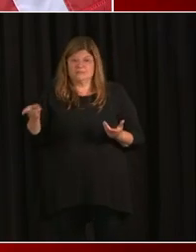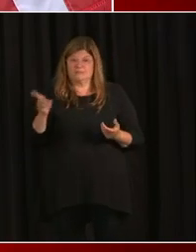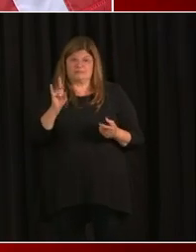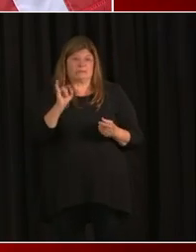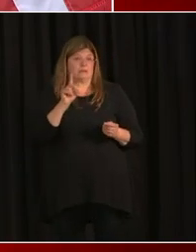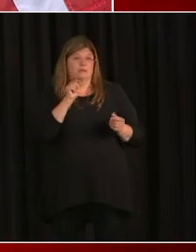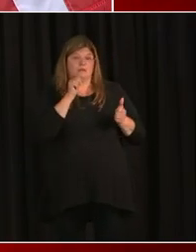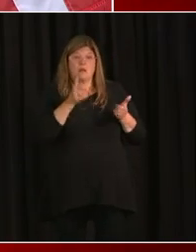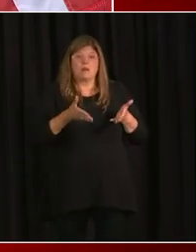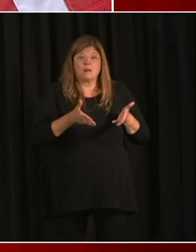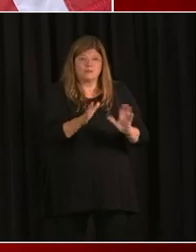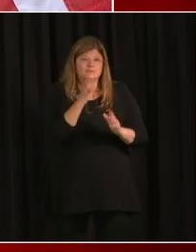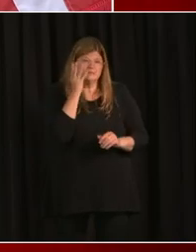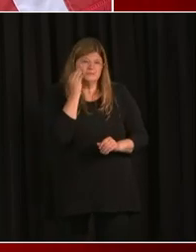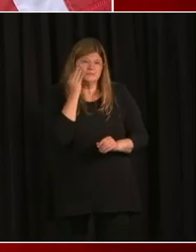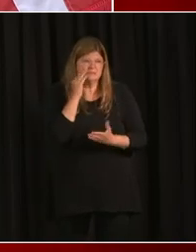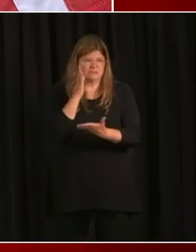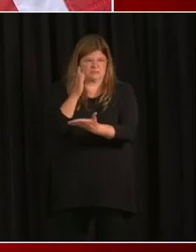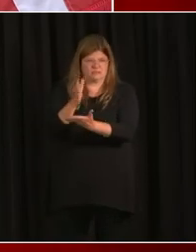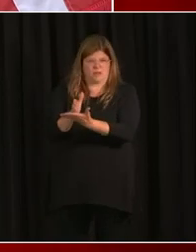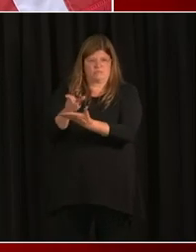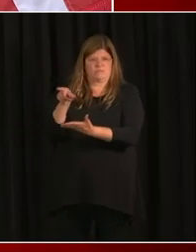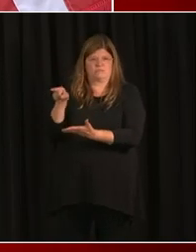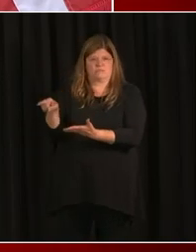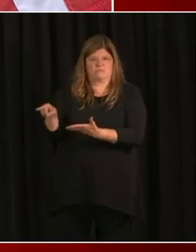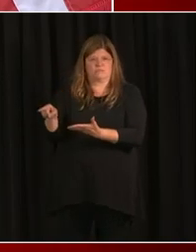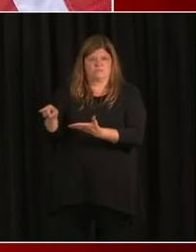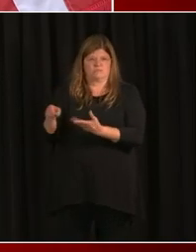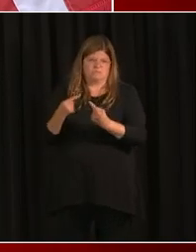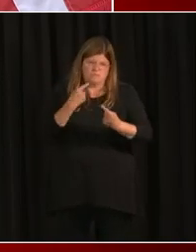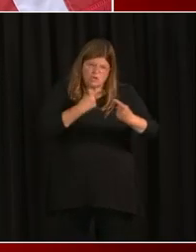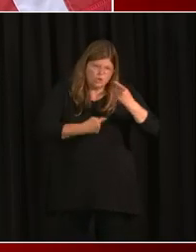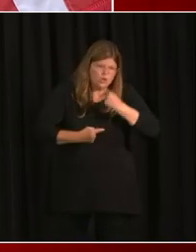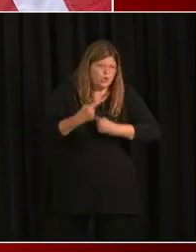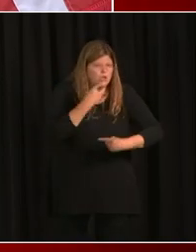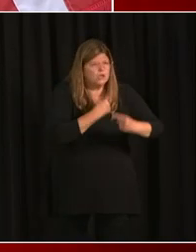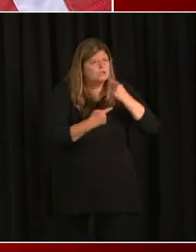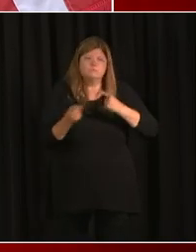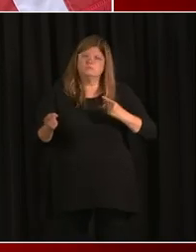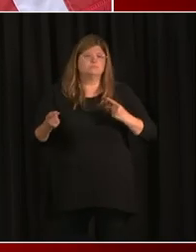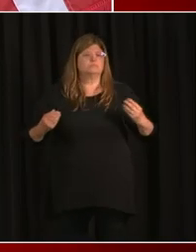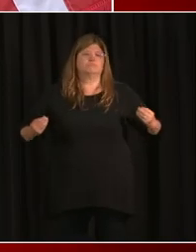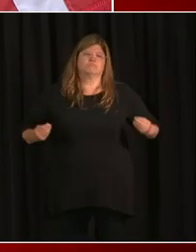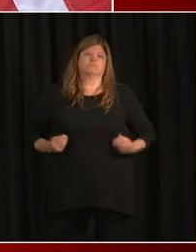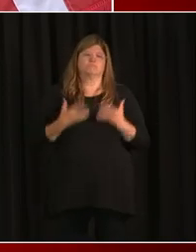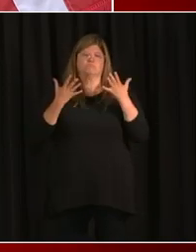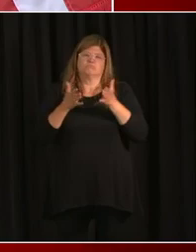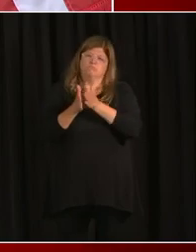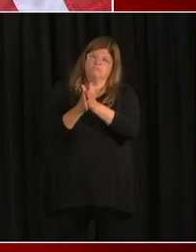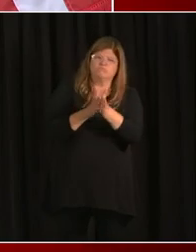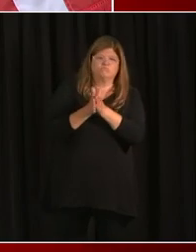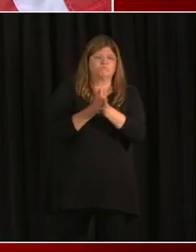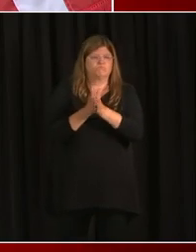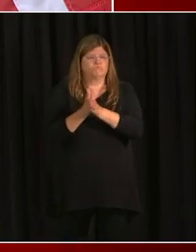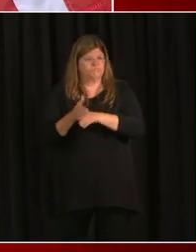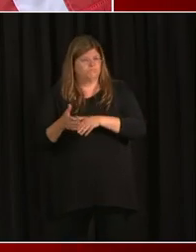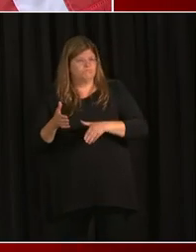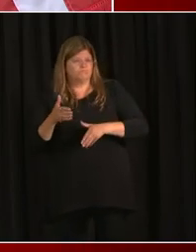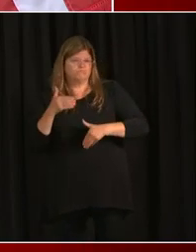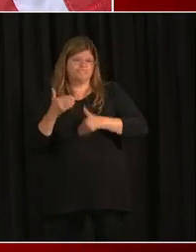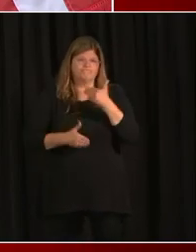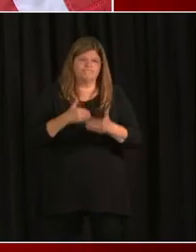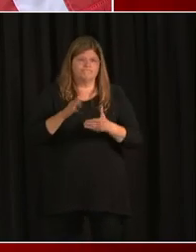that experience embitter him, but actually he embraced his role